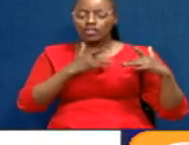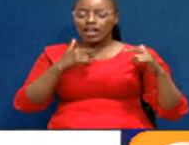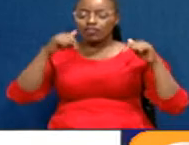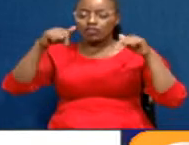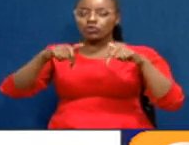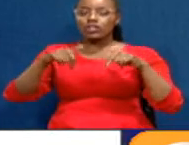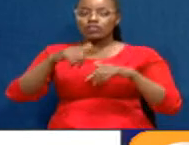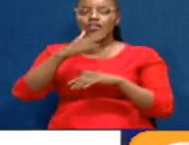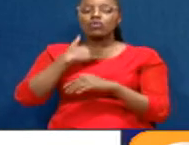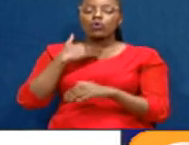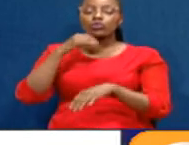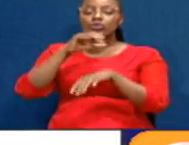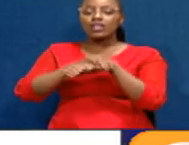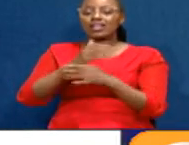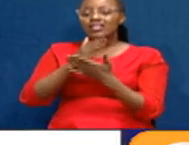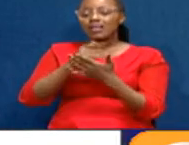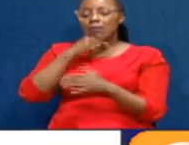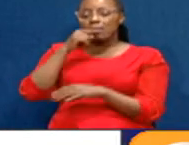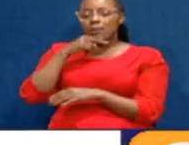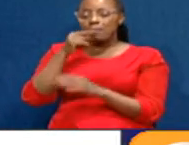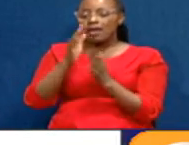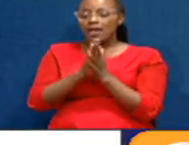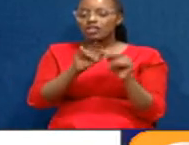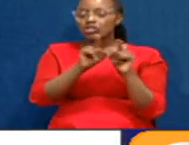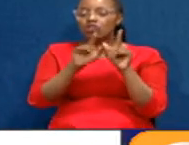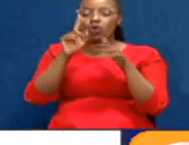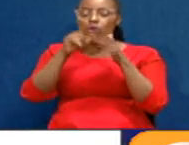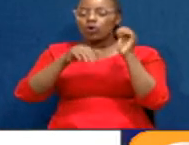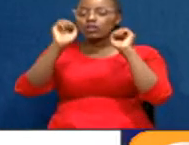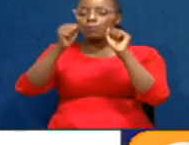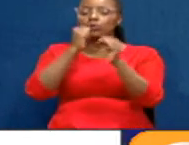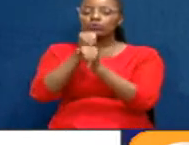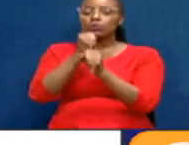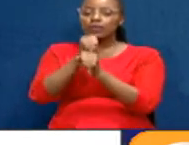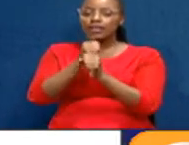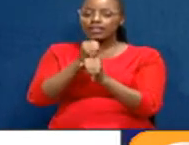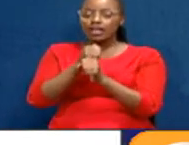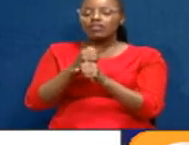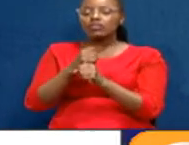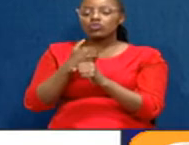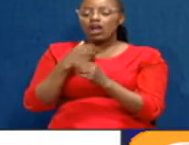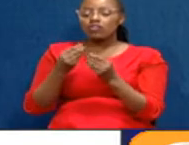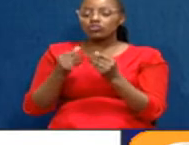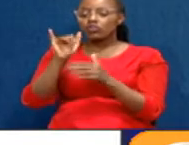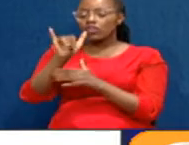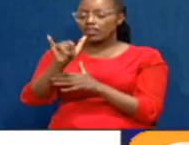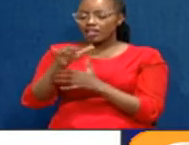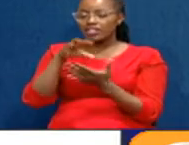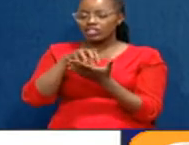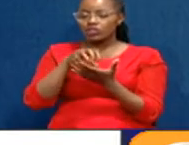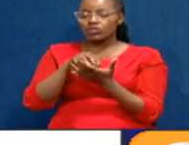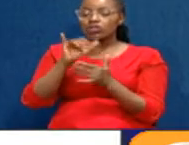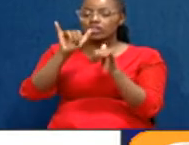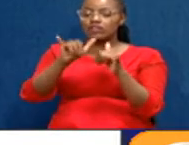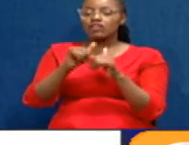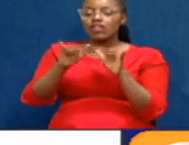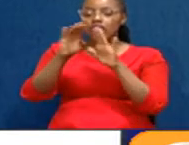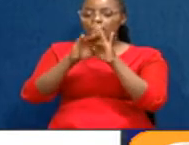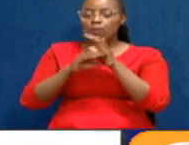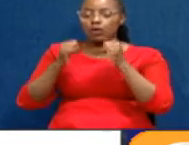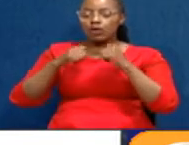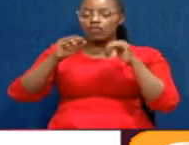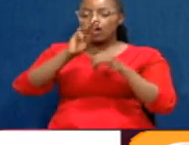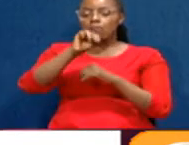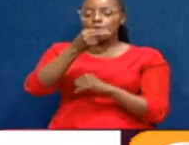evening, and we want to get some insights and up in terms of what can be done to get us out of this situation. Frederick Okado still here with us, program officer with